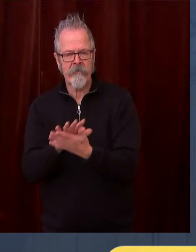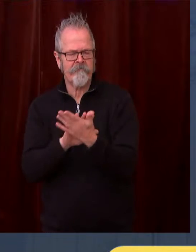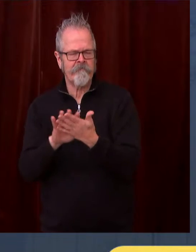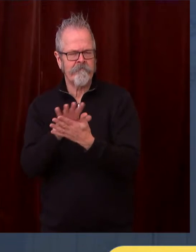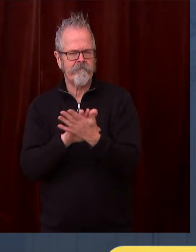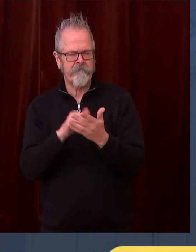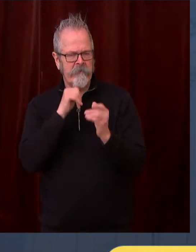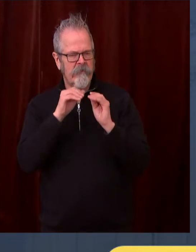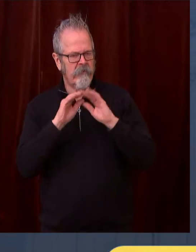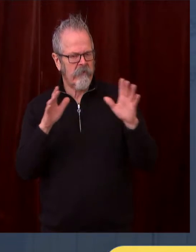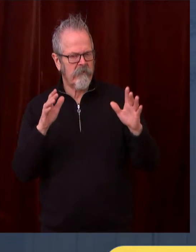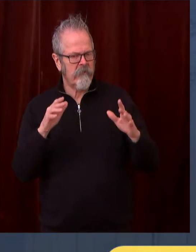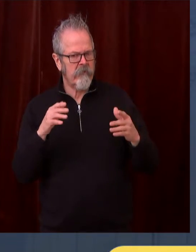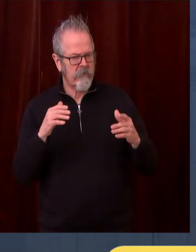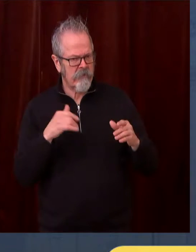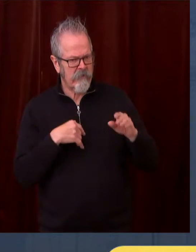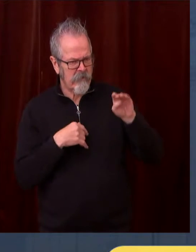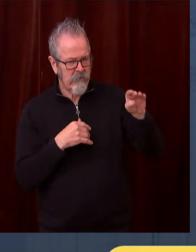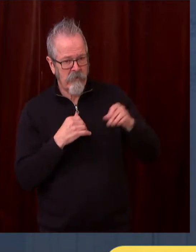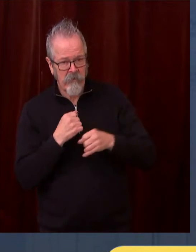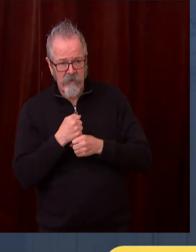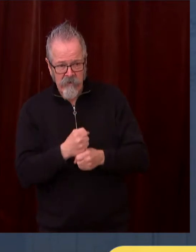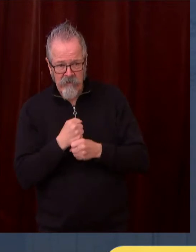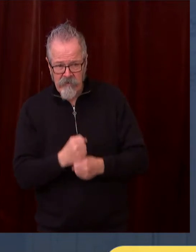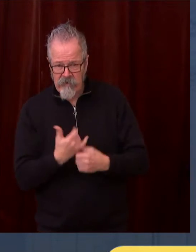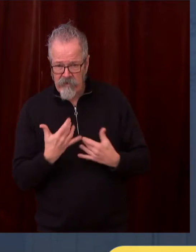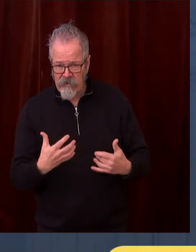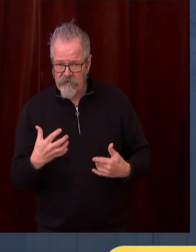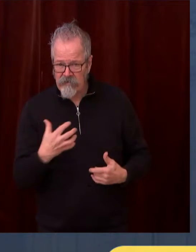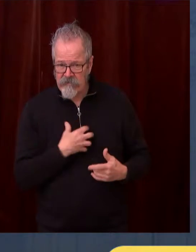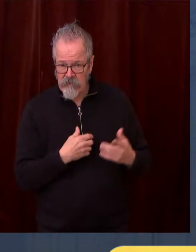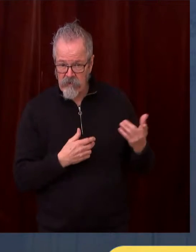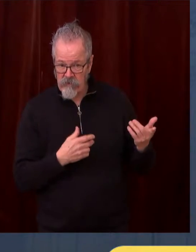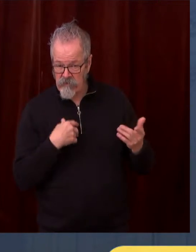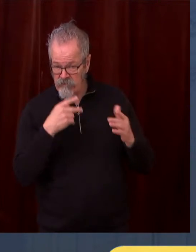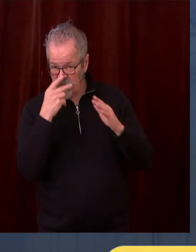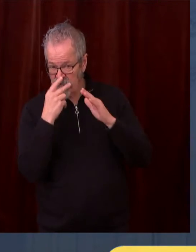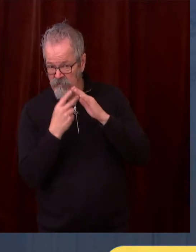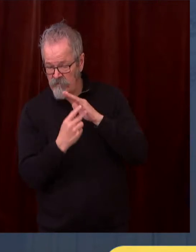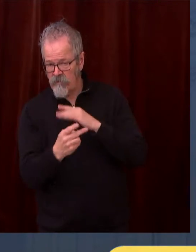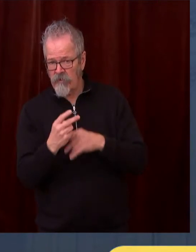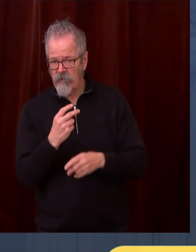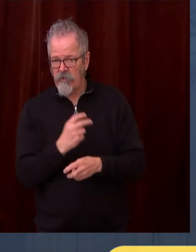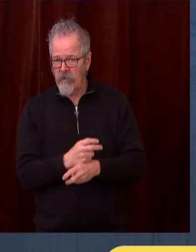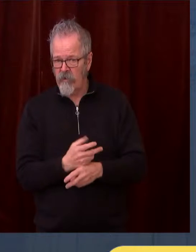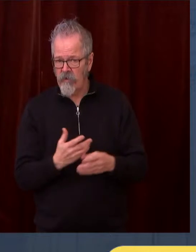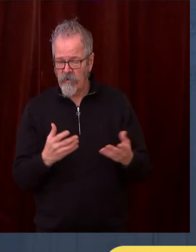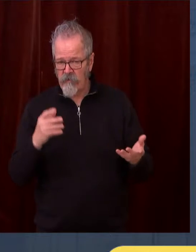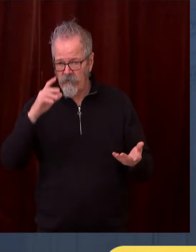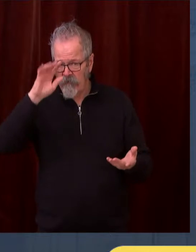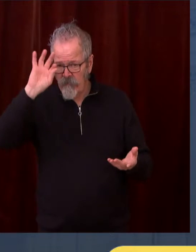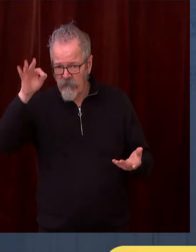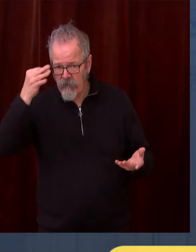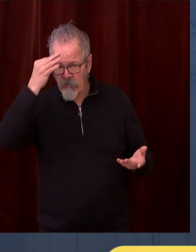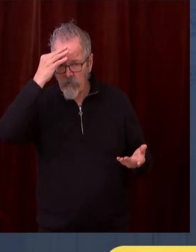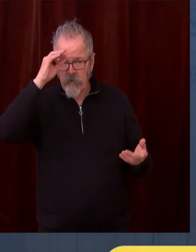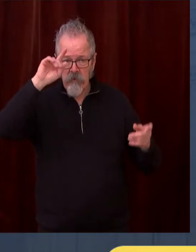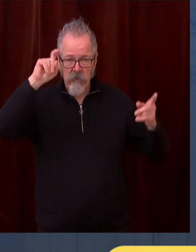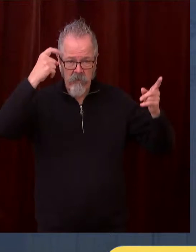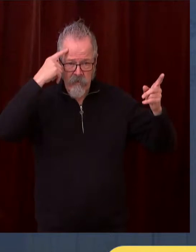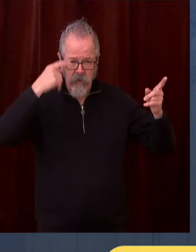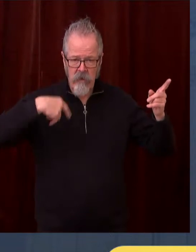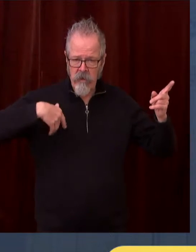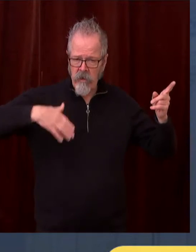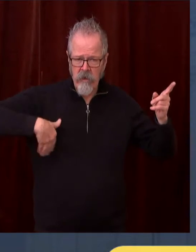In fact, I don't believe we've received very many estimates from the federal government around how much vaccine we will be receiving. And